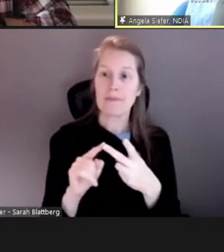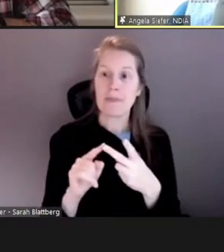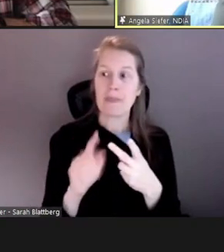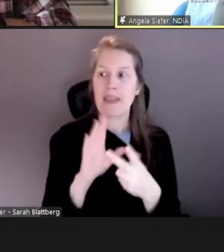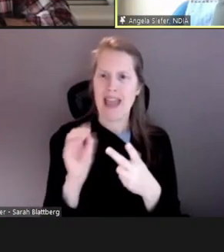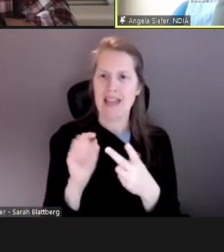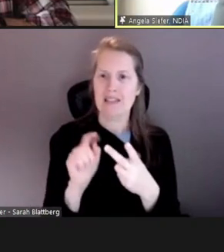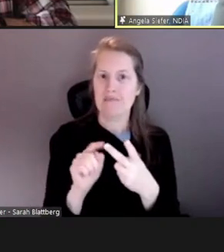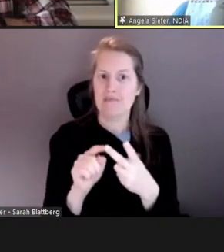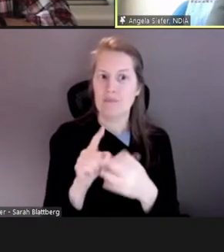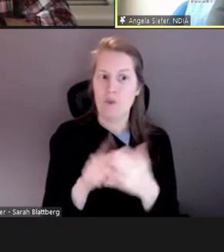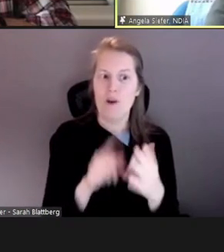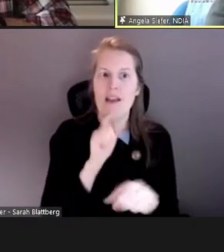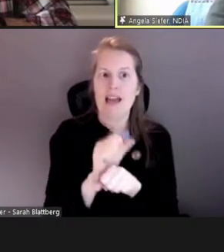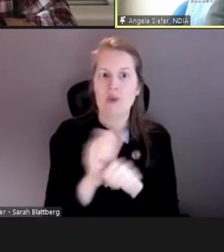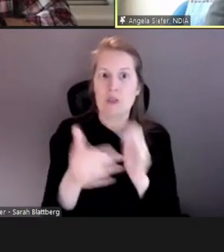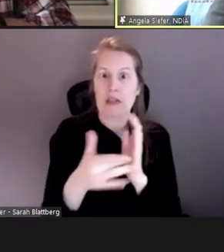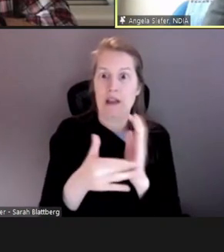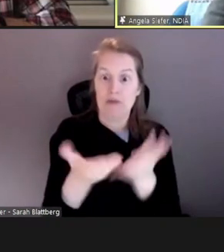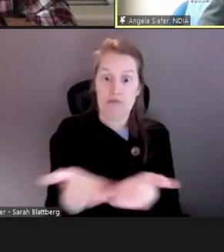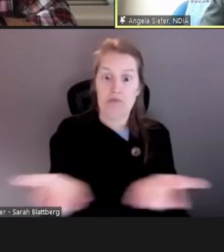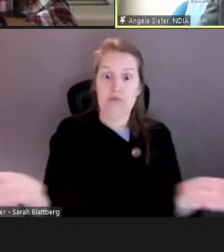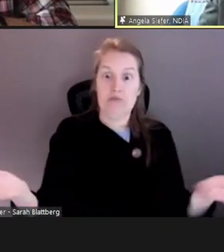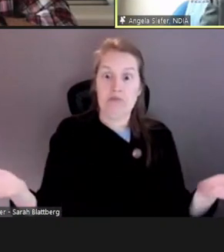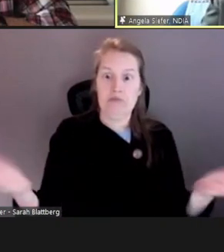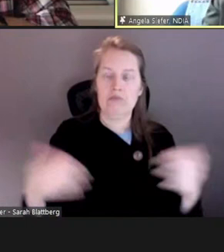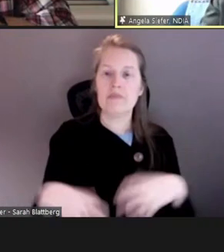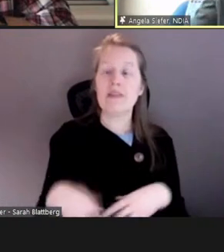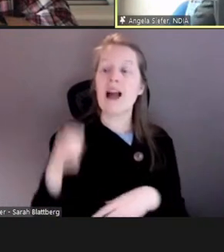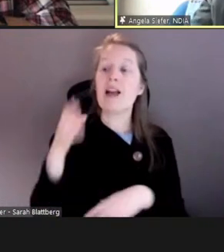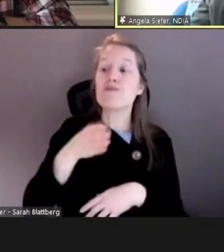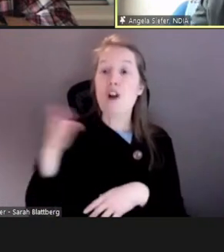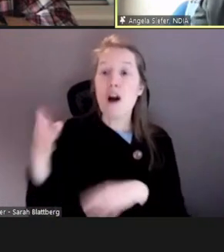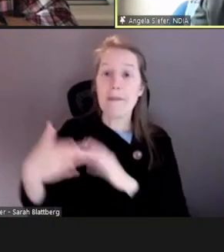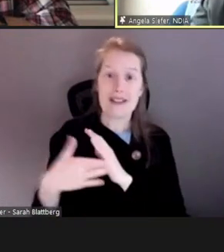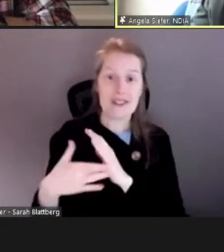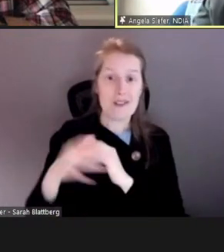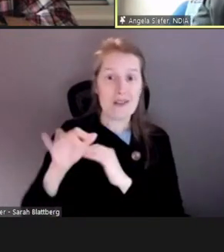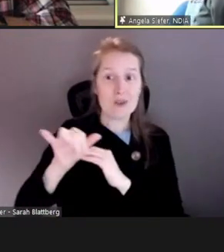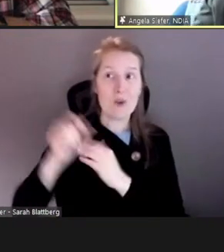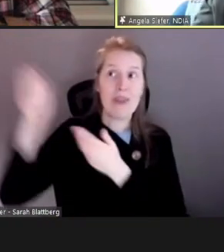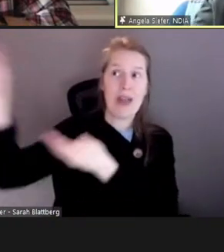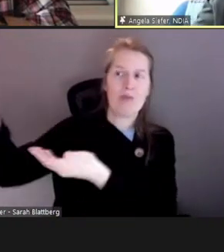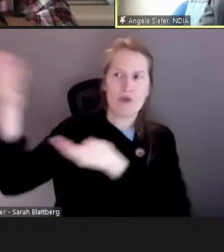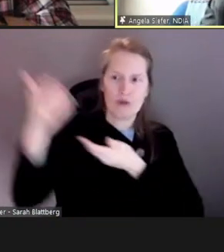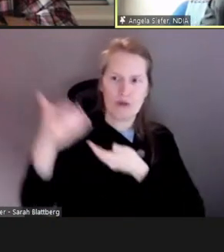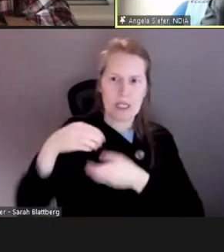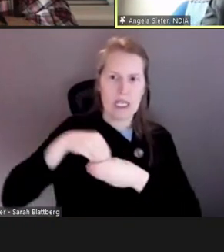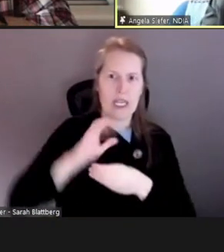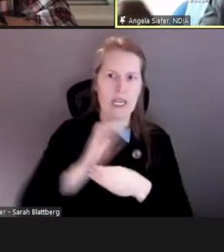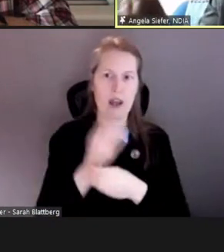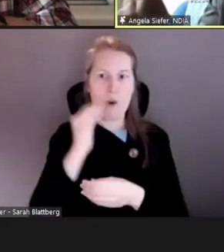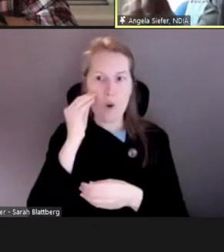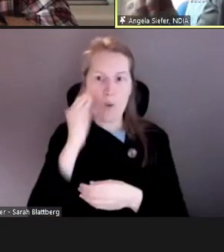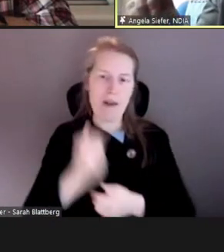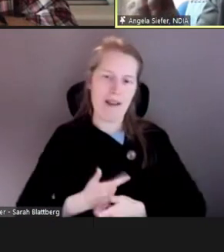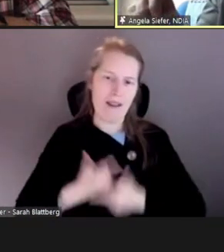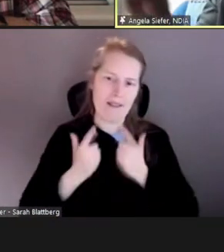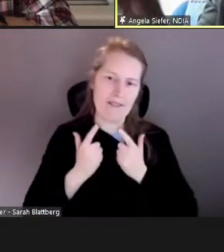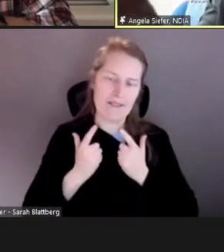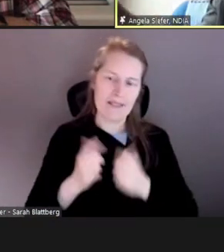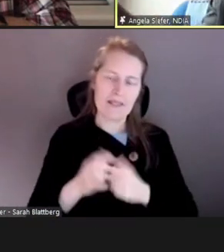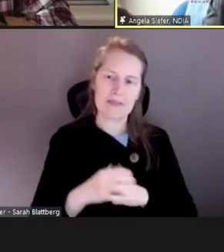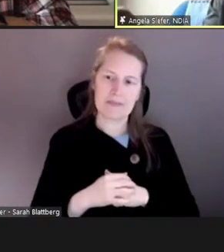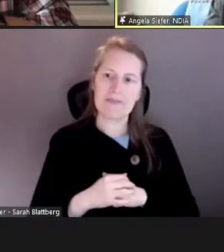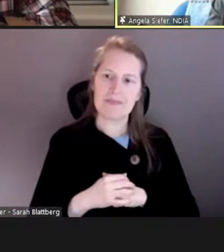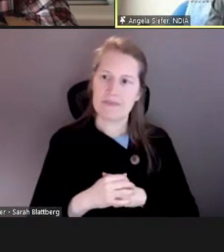what those tools are, but then also the broadband technologies that bring this into our homes and into our lives,